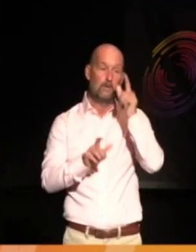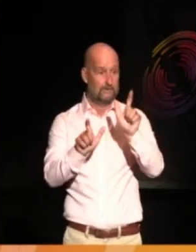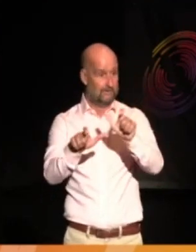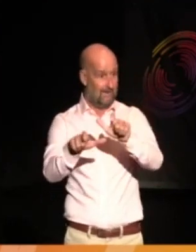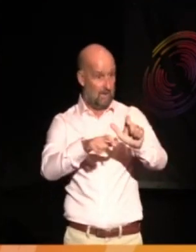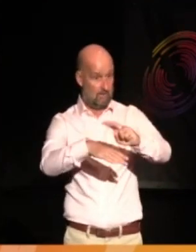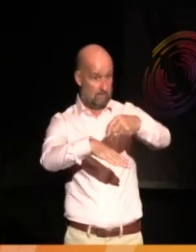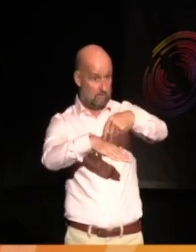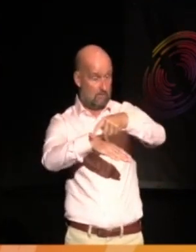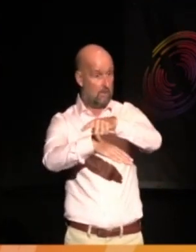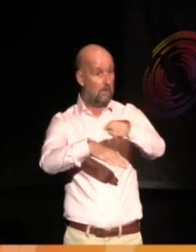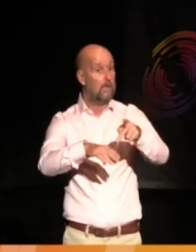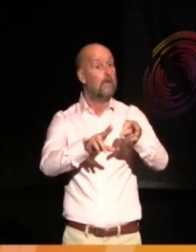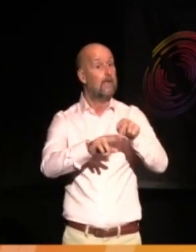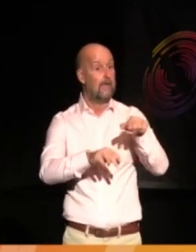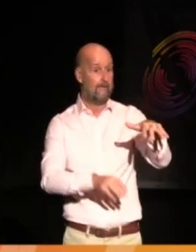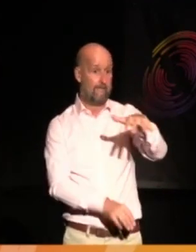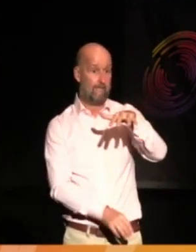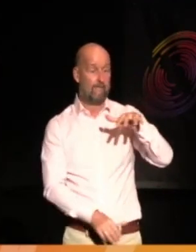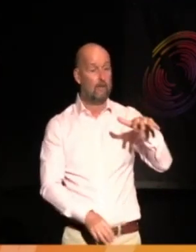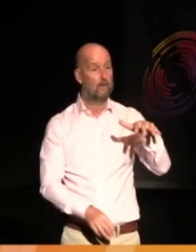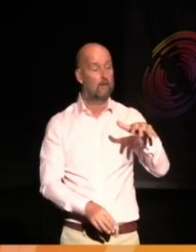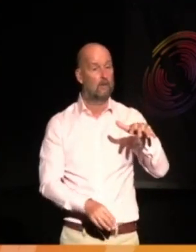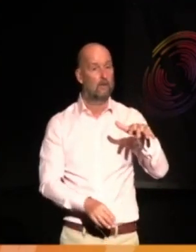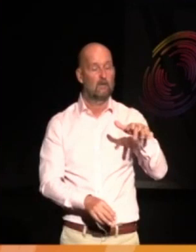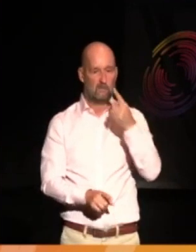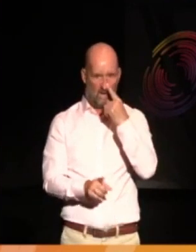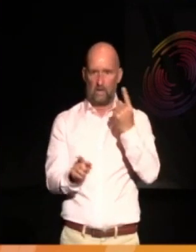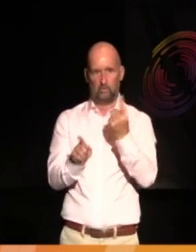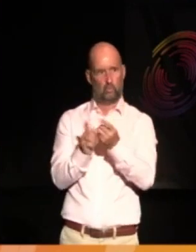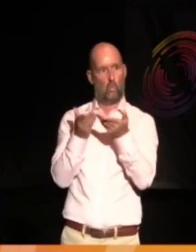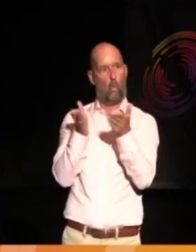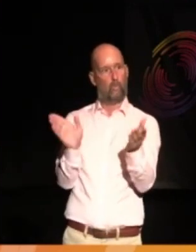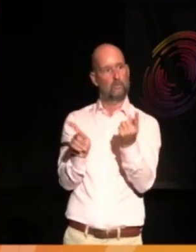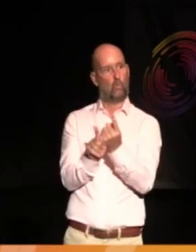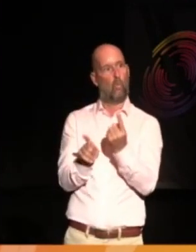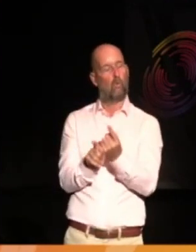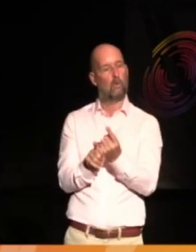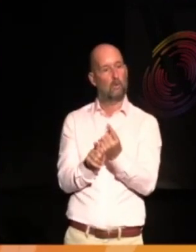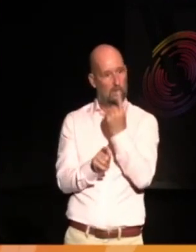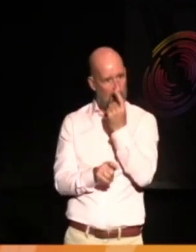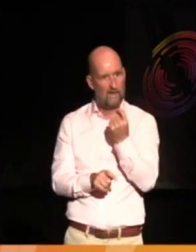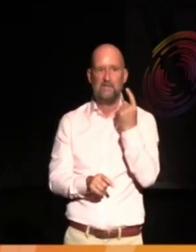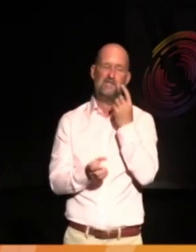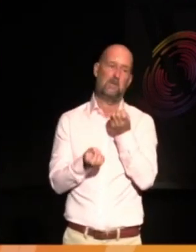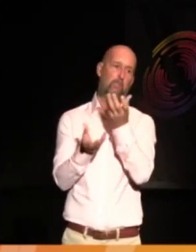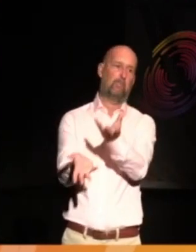standing, though, if in a circumstances that was appropriate, you think, well, I could talk about that easily?